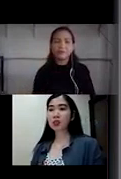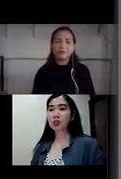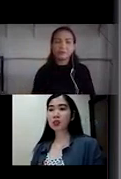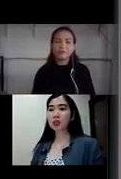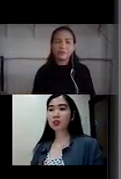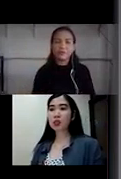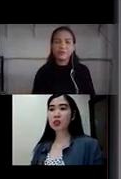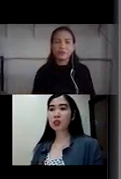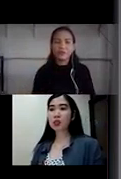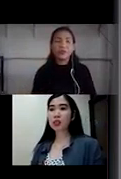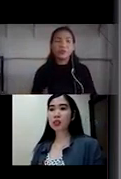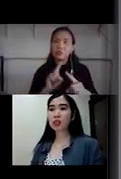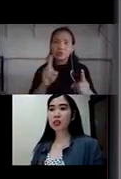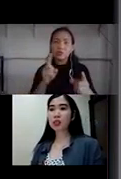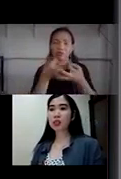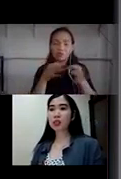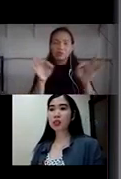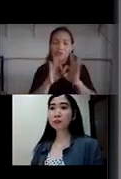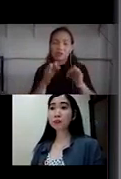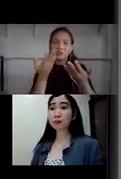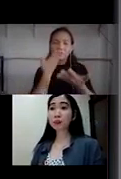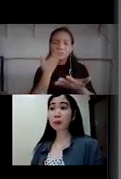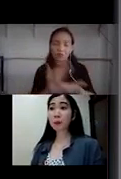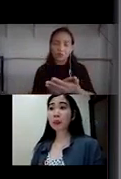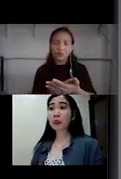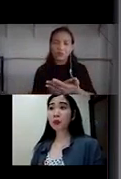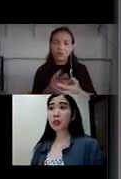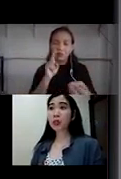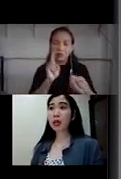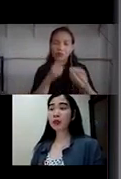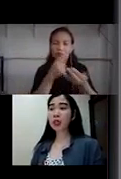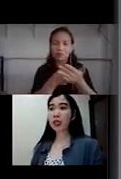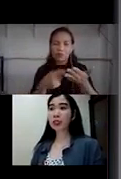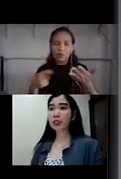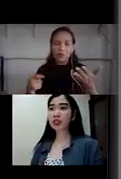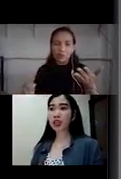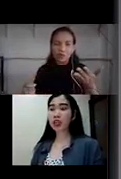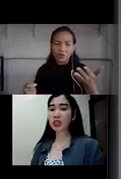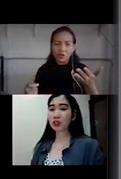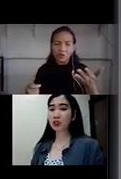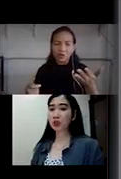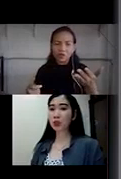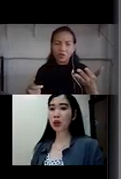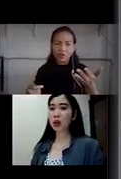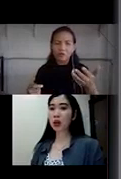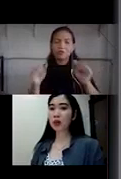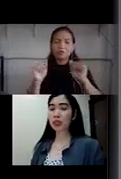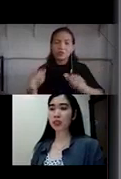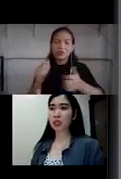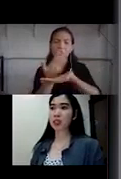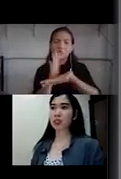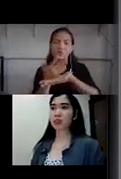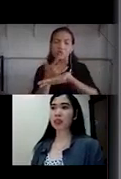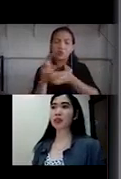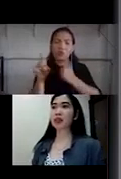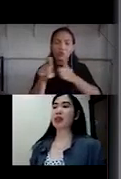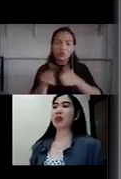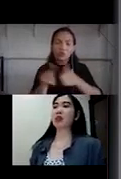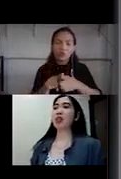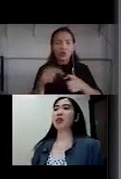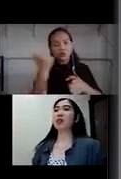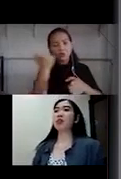is good about this tool is we can share it to our colleagues,